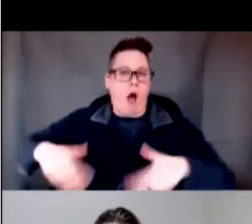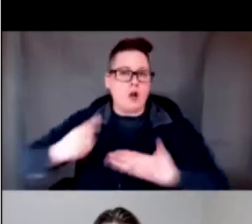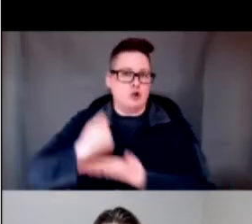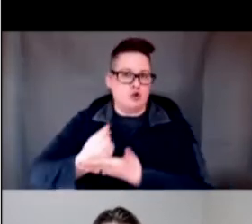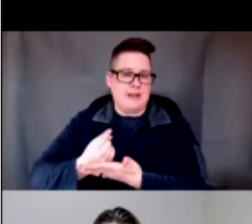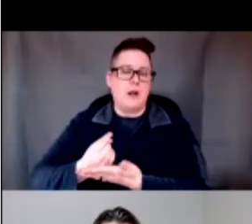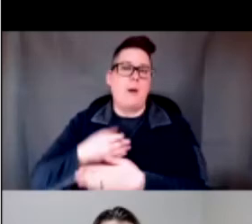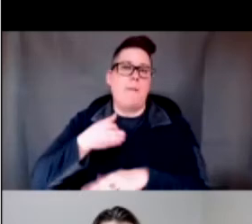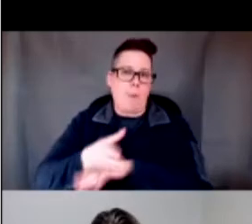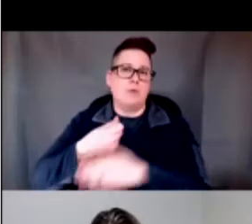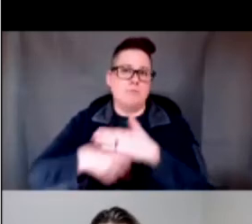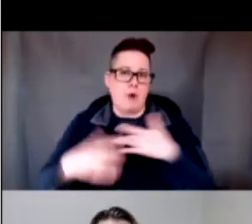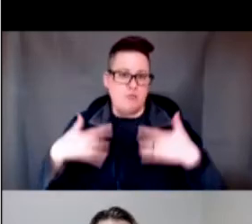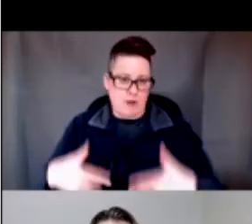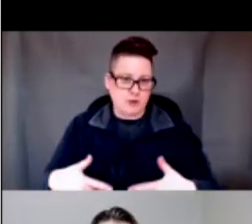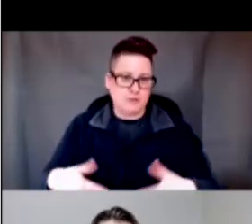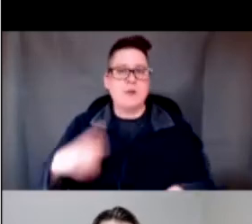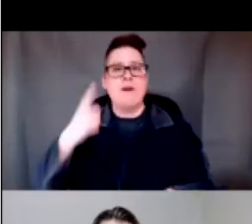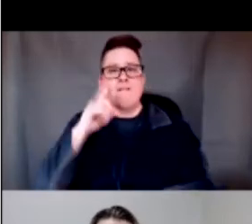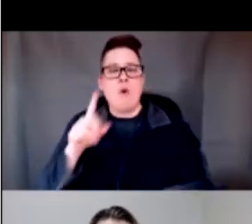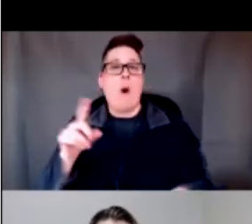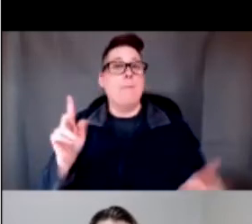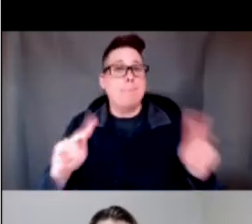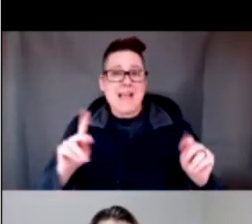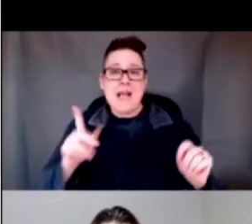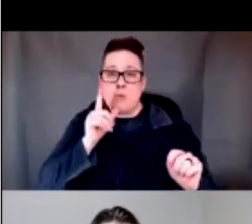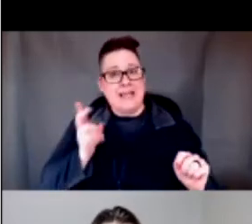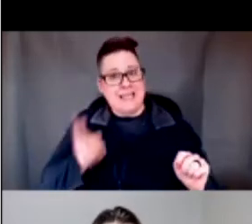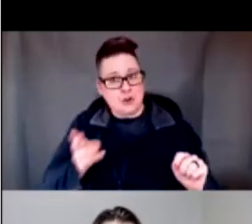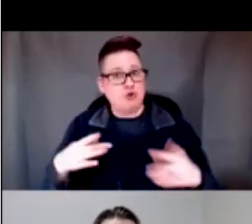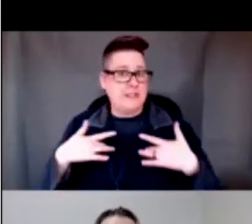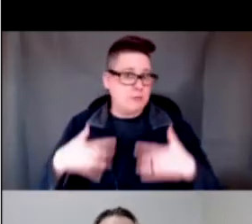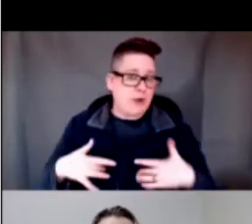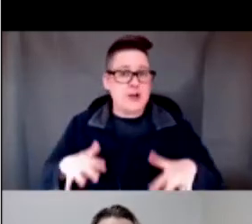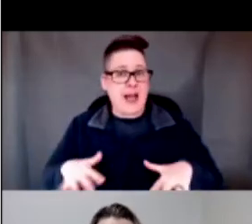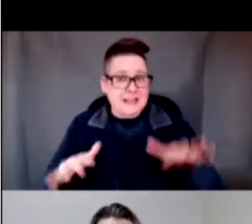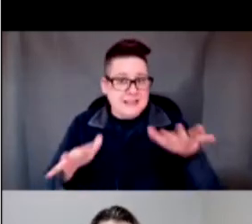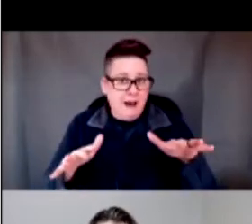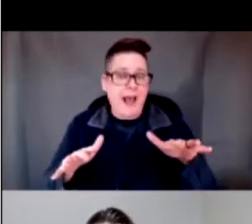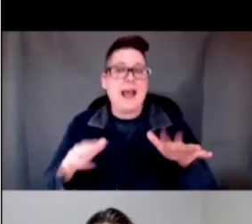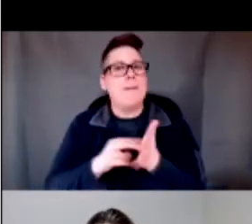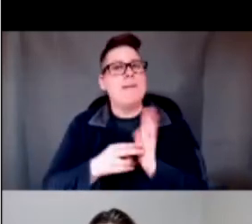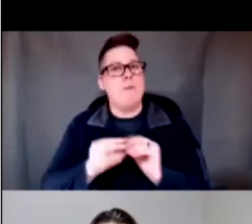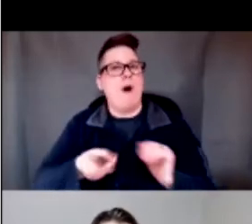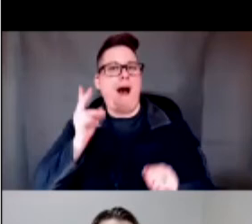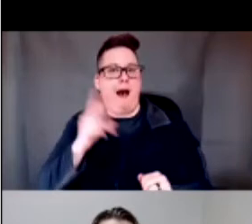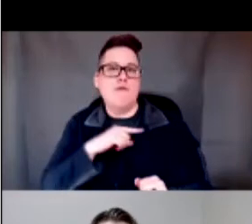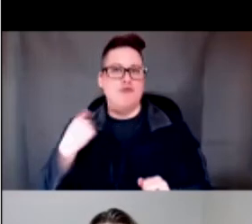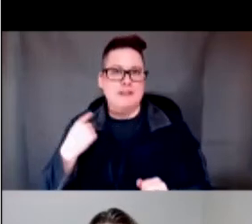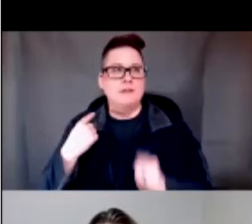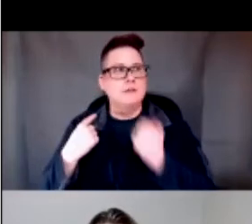or people who have a history of depression, anxiety, that places them at higher risk